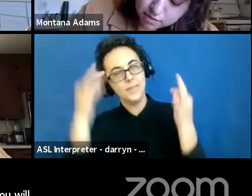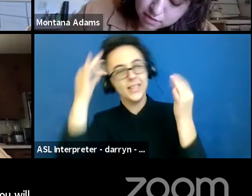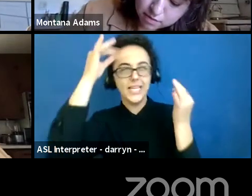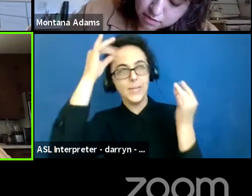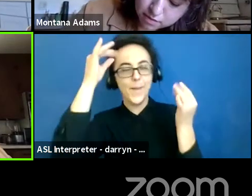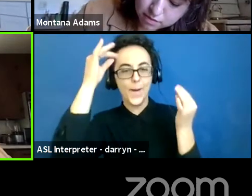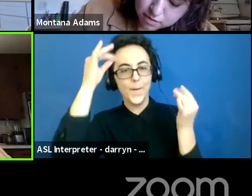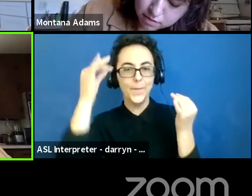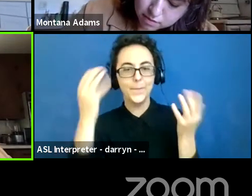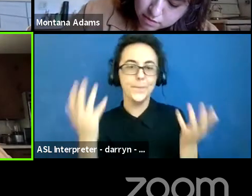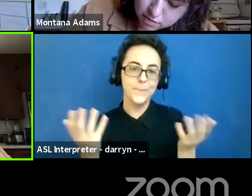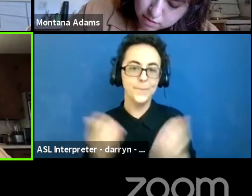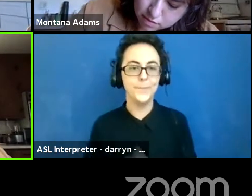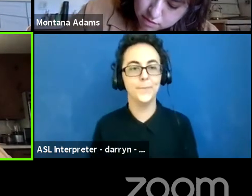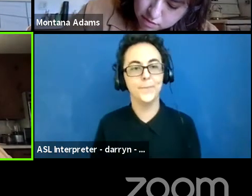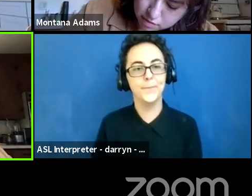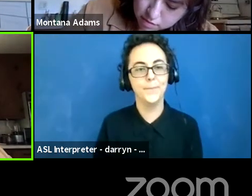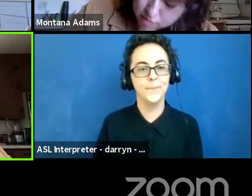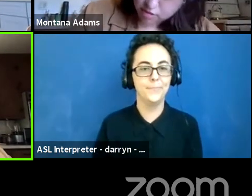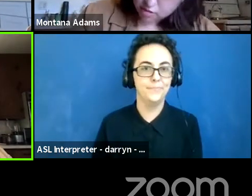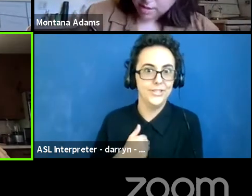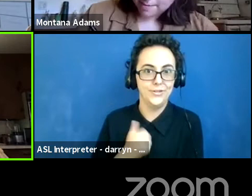So I come from